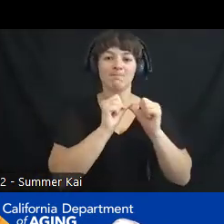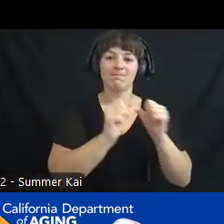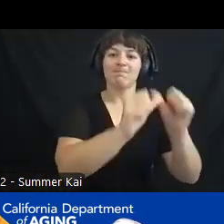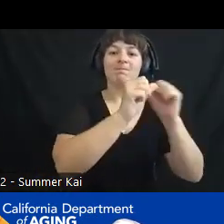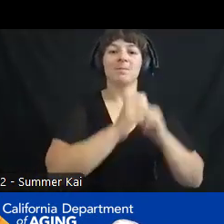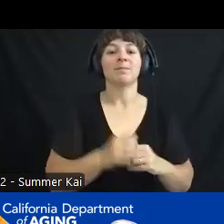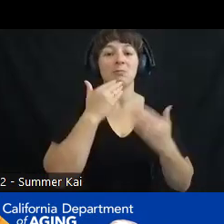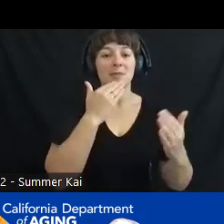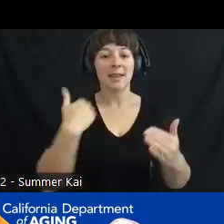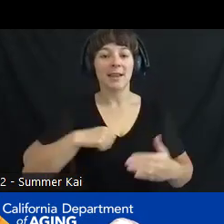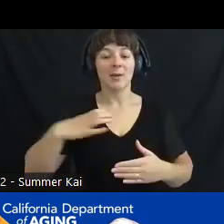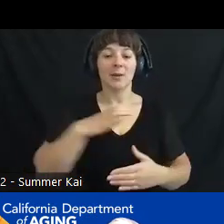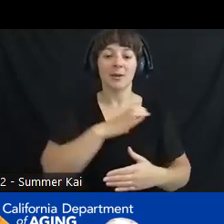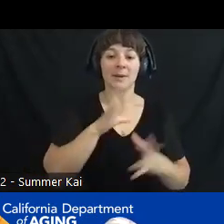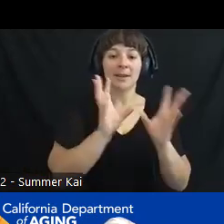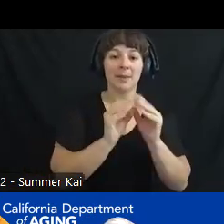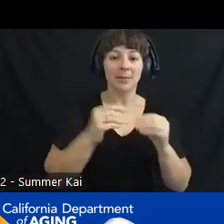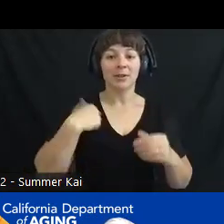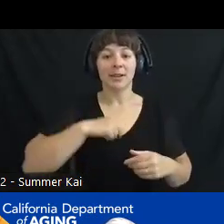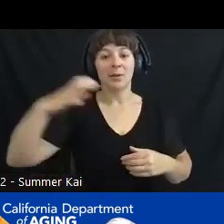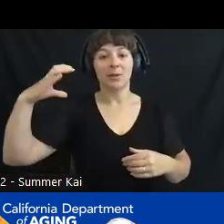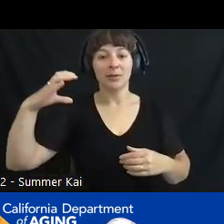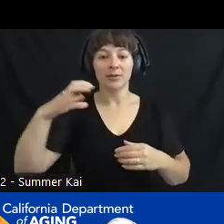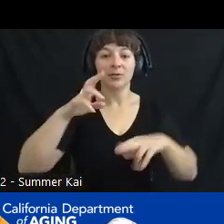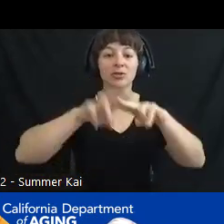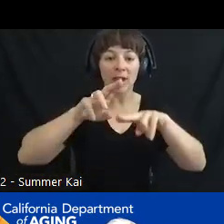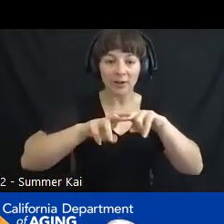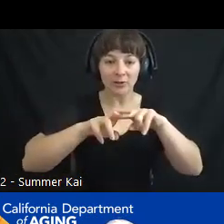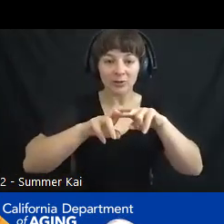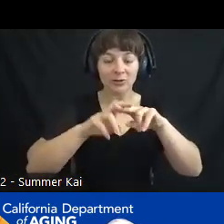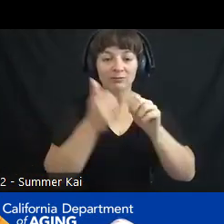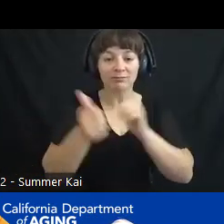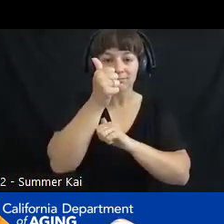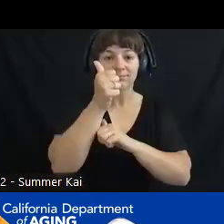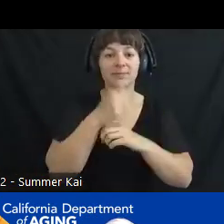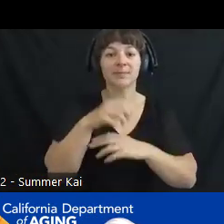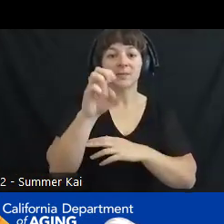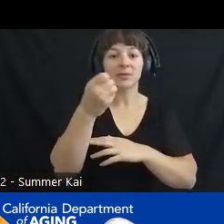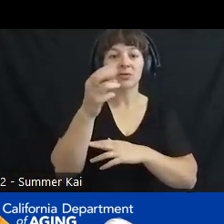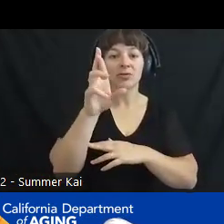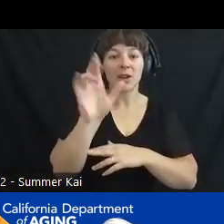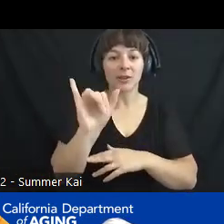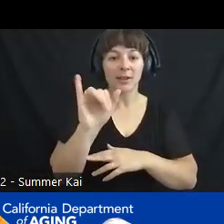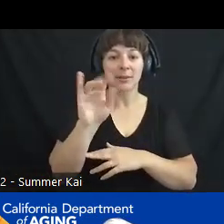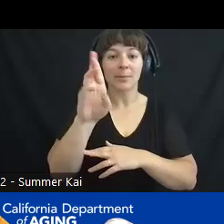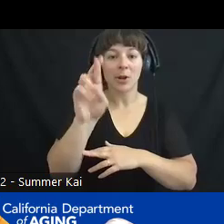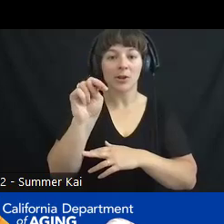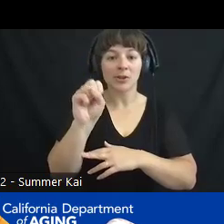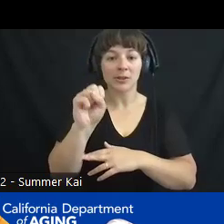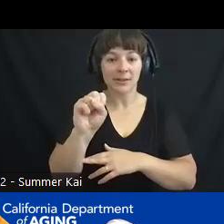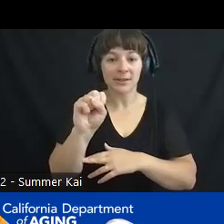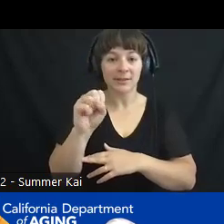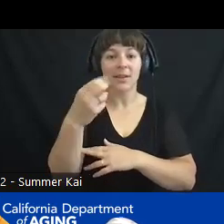members, our stakeholder co-chairs, Sherry Burns and Hagar Dickman, and our state